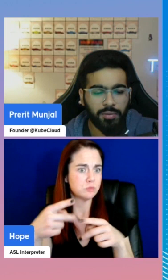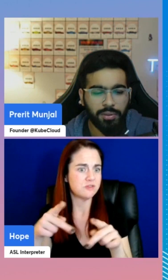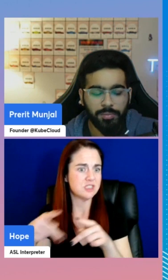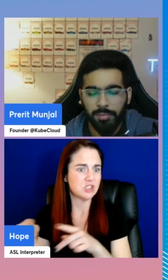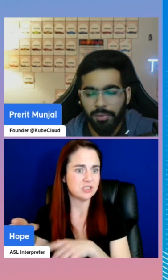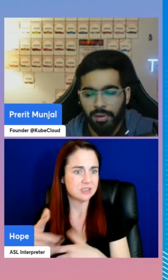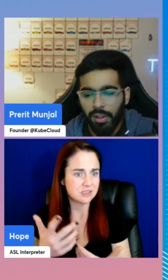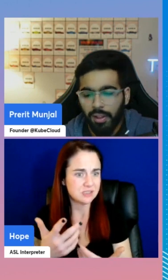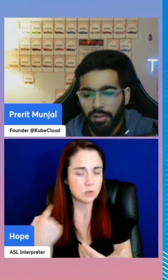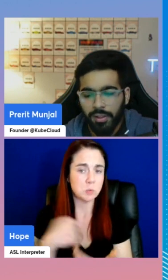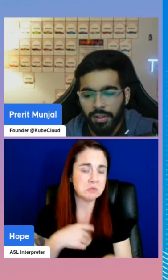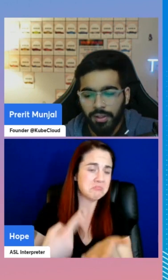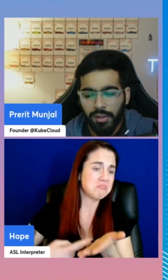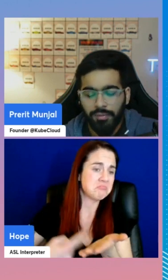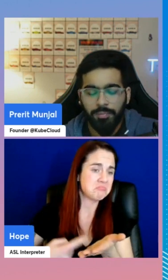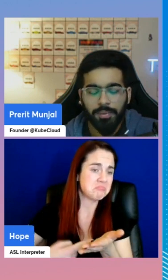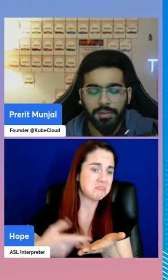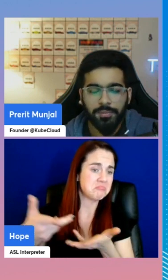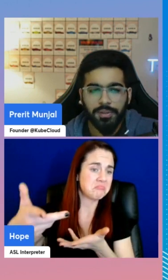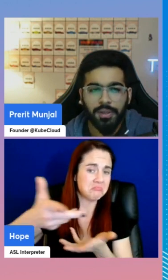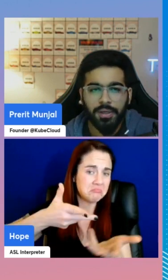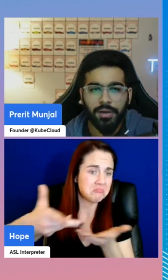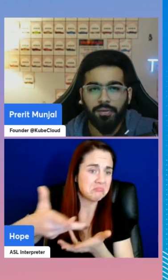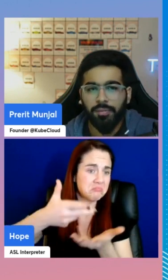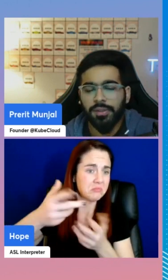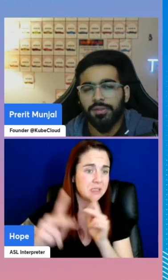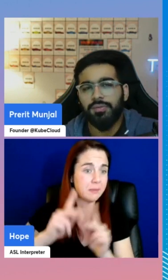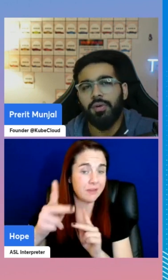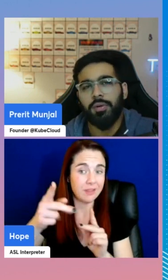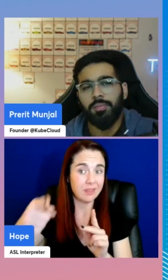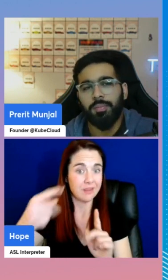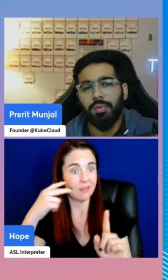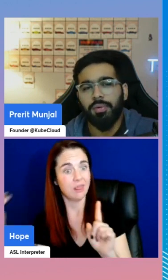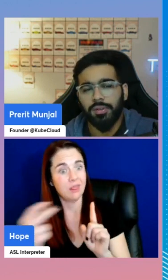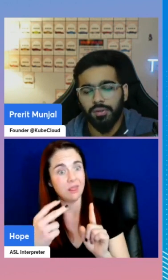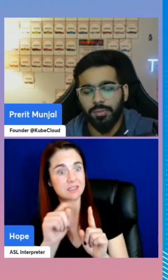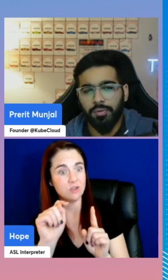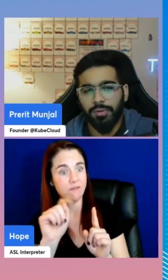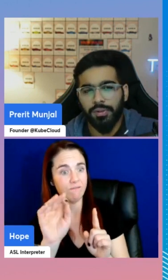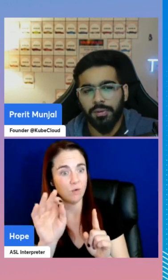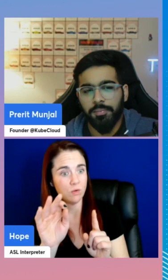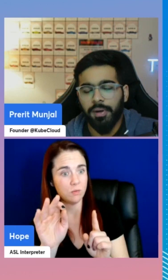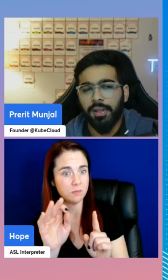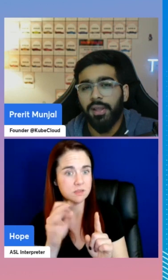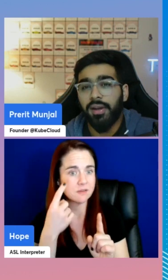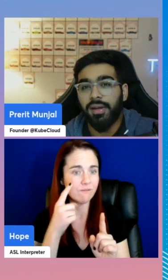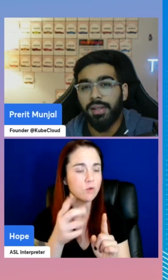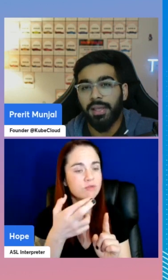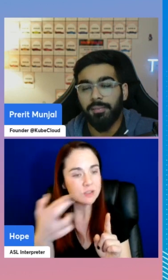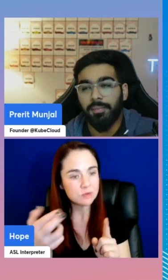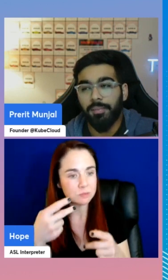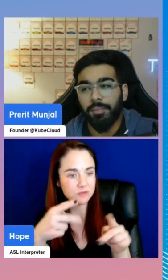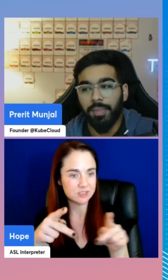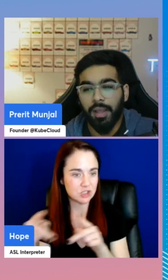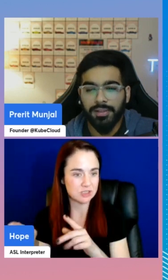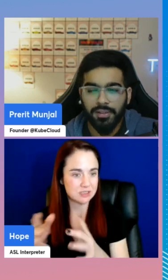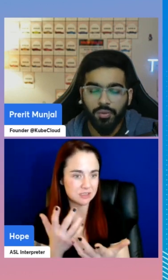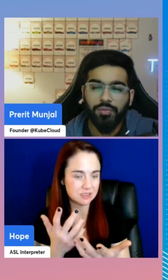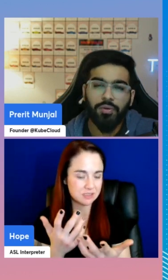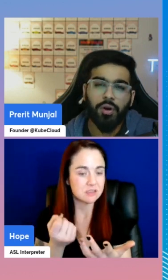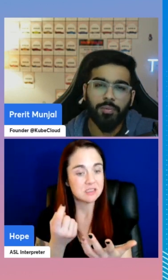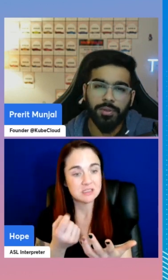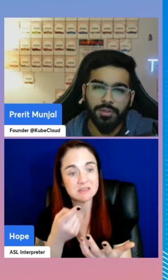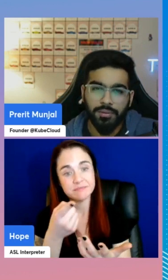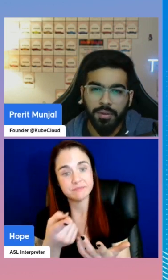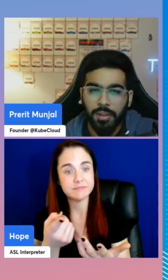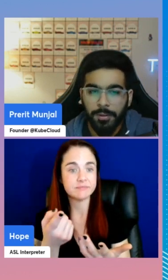we talk with the people, they have a perception that Terraform is for resource provisioning, but here it came as a